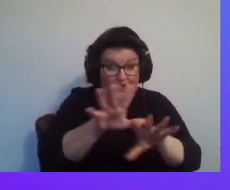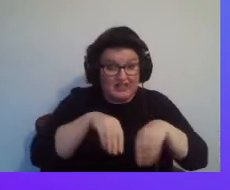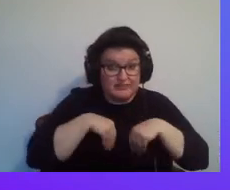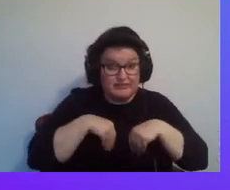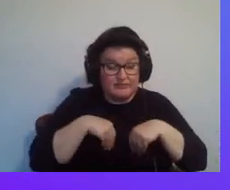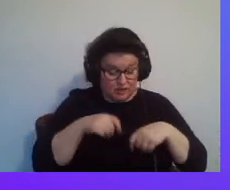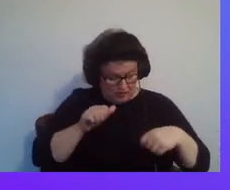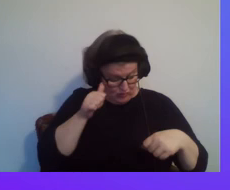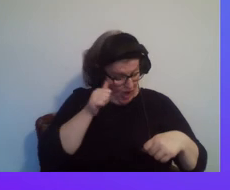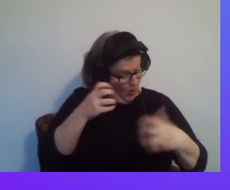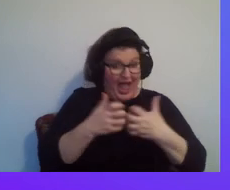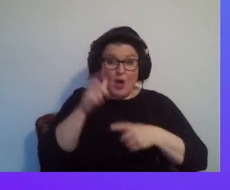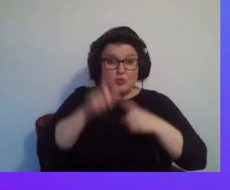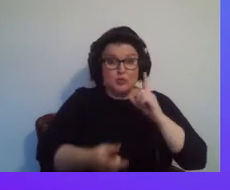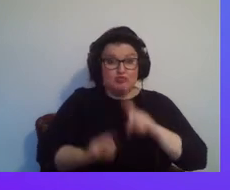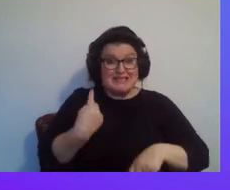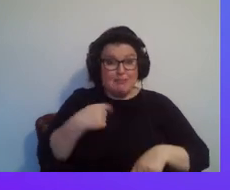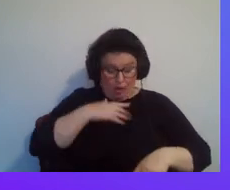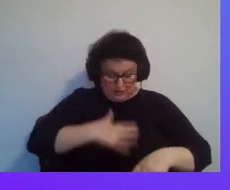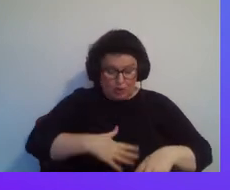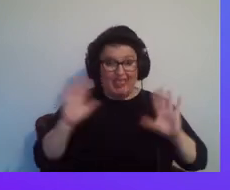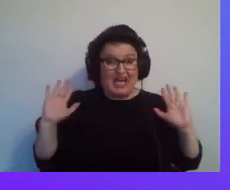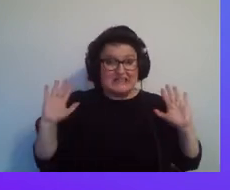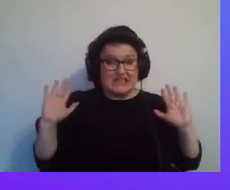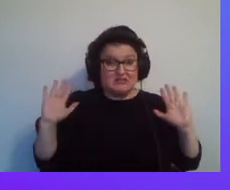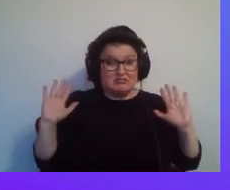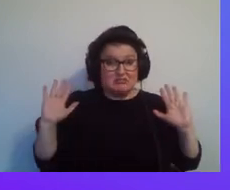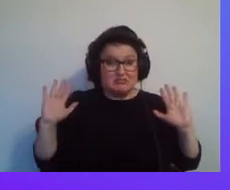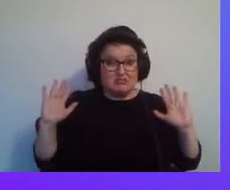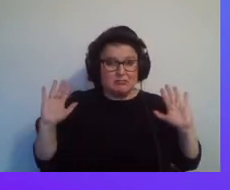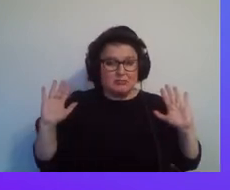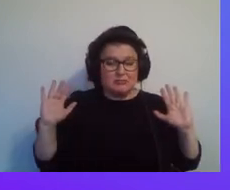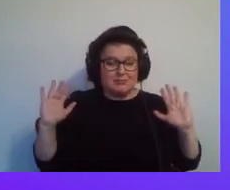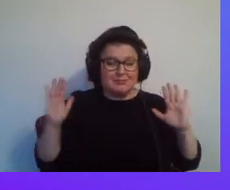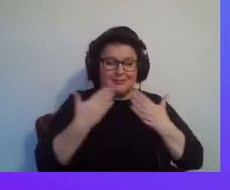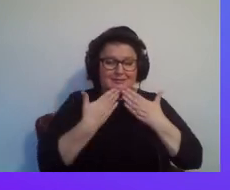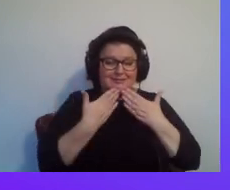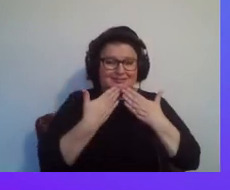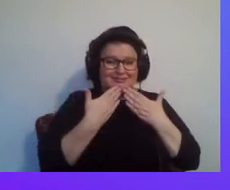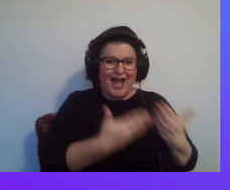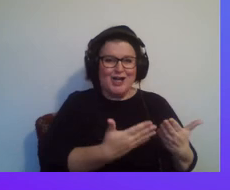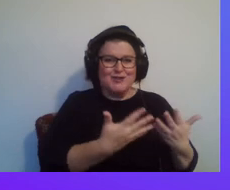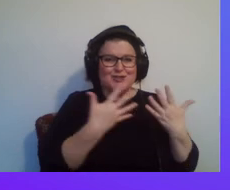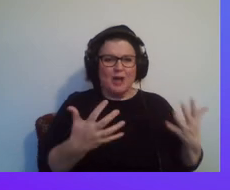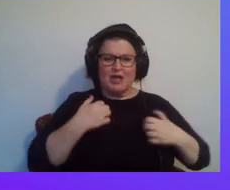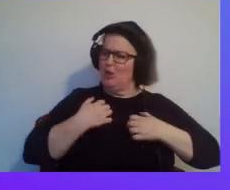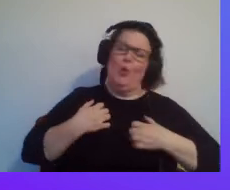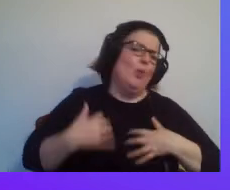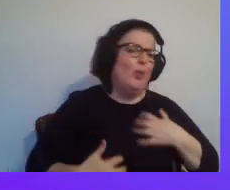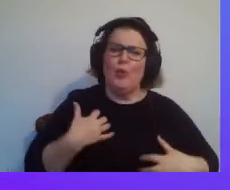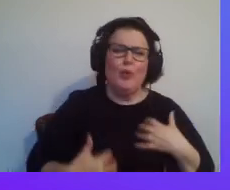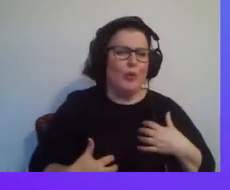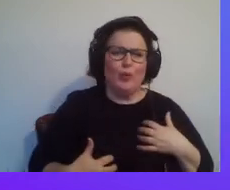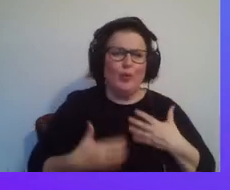there myself. I love that. I love that, Dr. Yogi. Thank you. Thank you for that impassioned